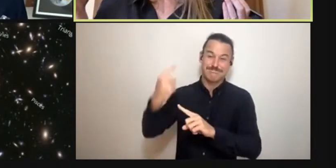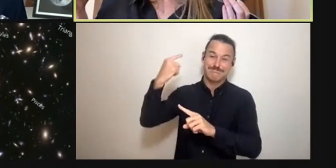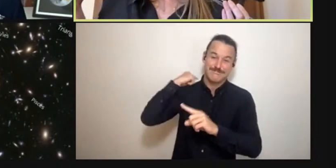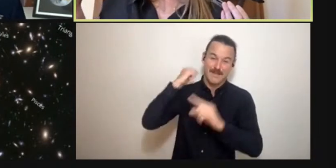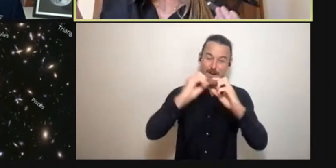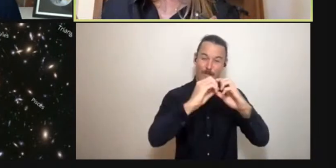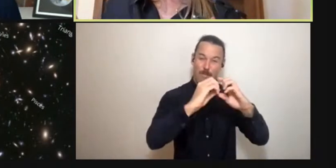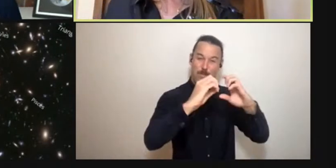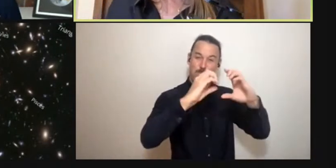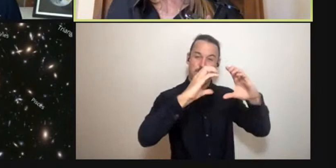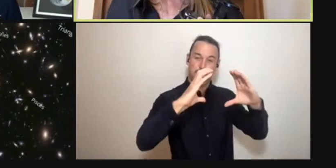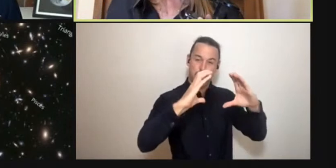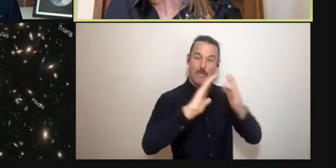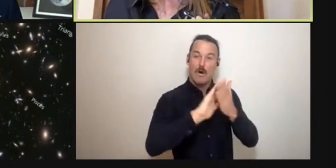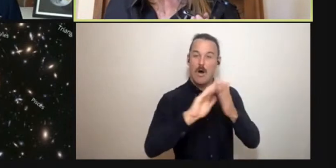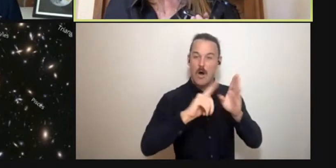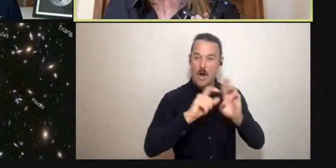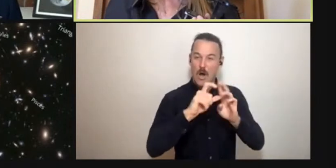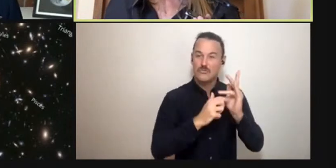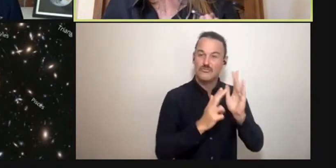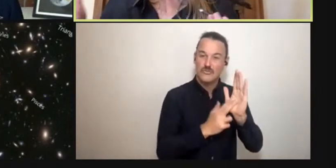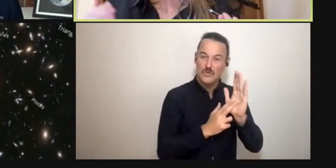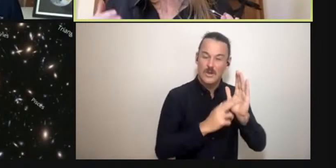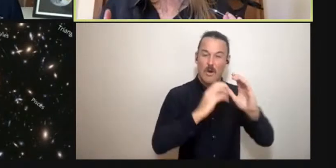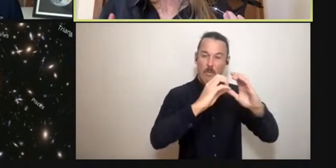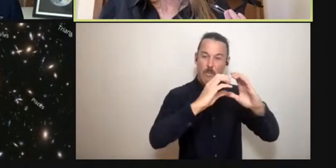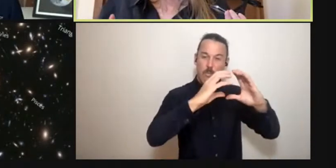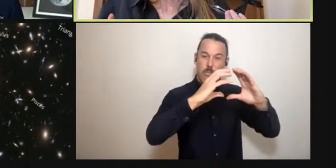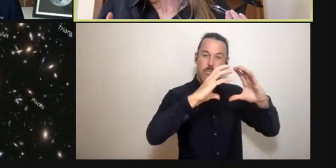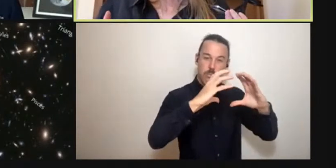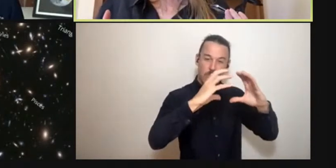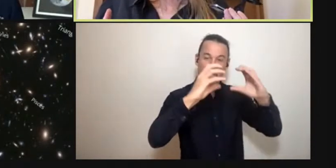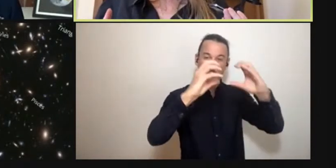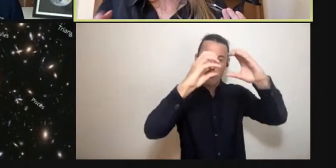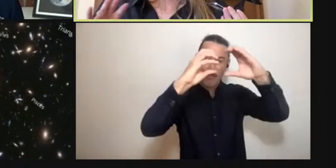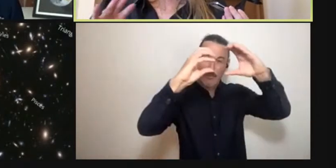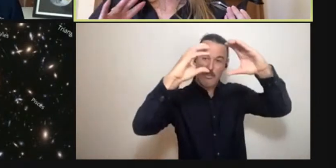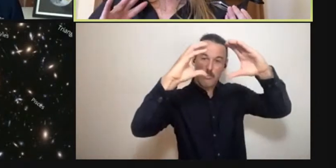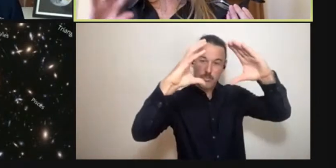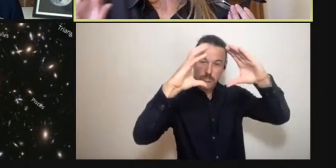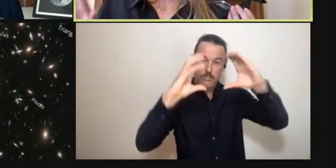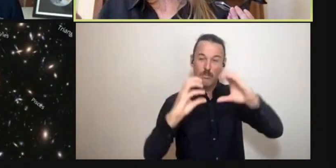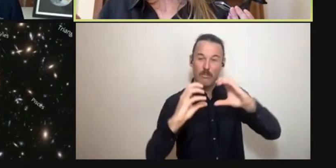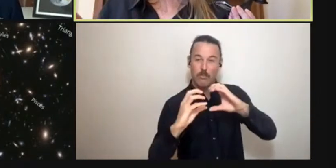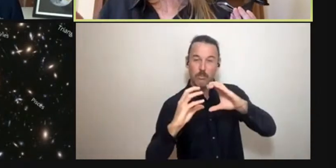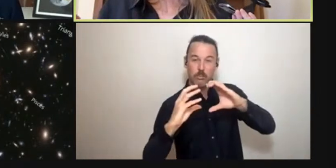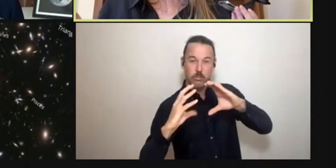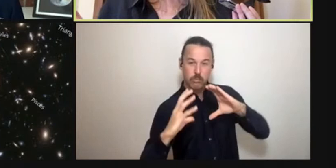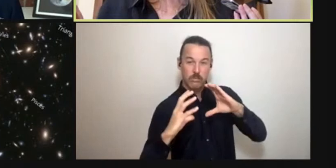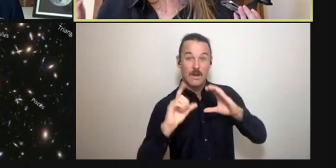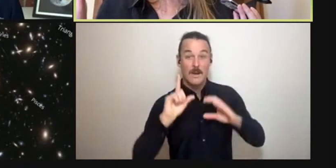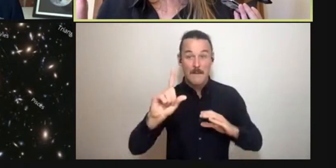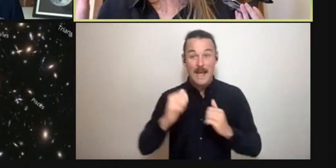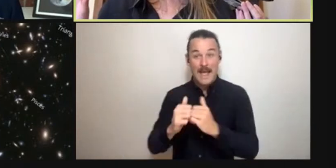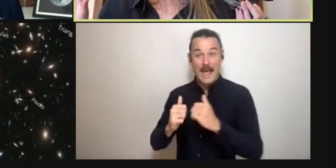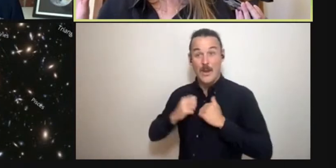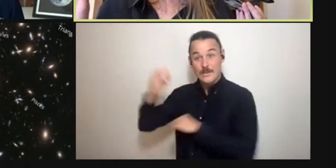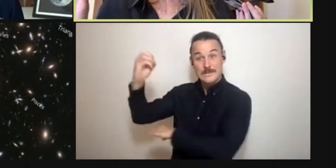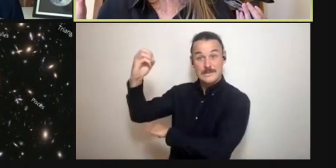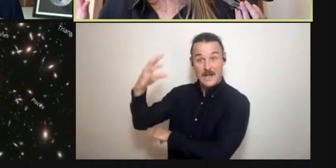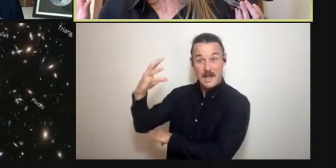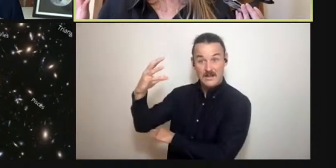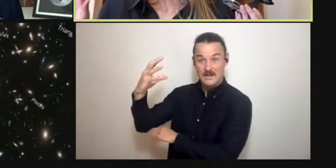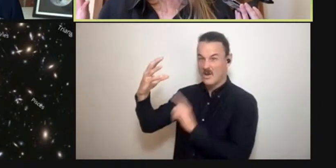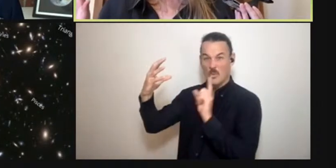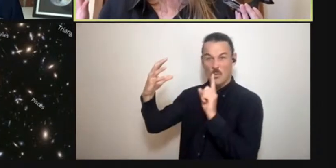we built up the heavier and heavier elements. And stars like our sun will actually have many different types of elements in their outer